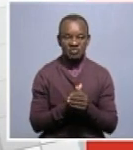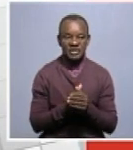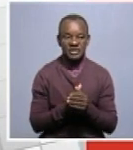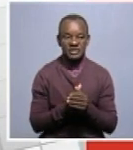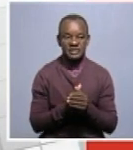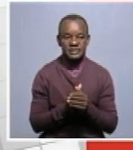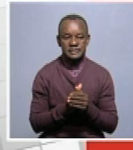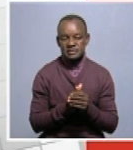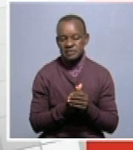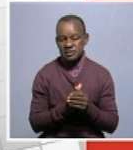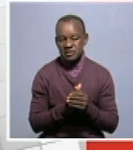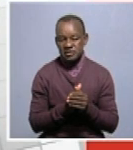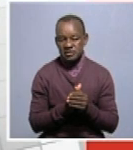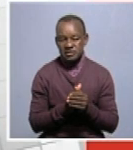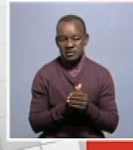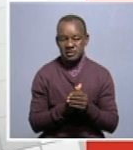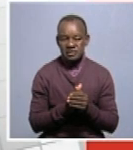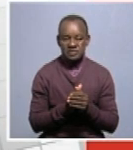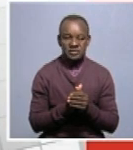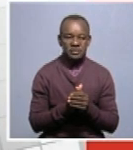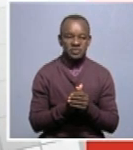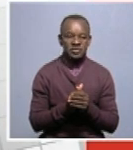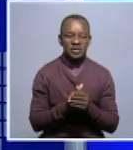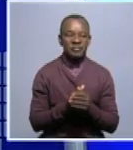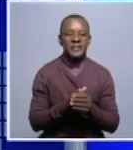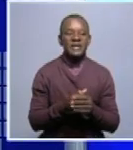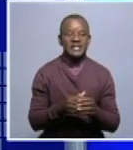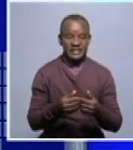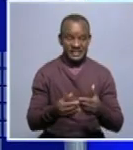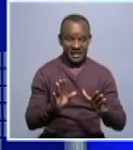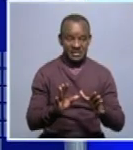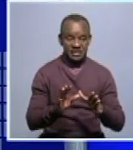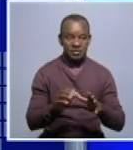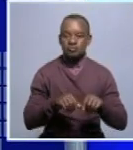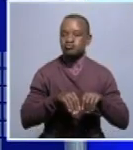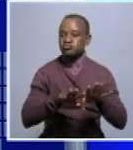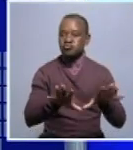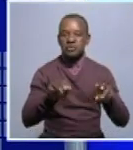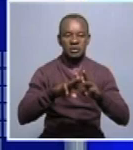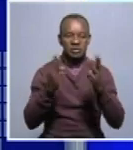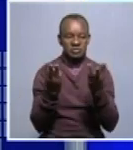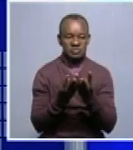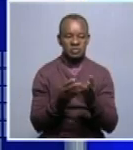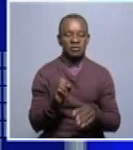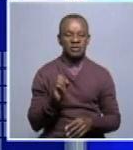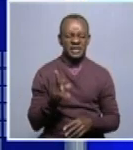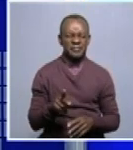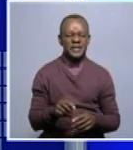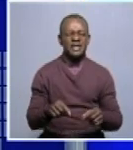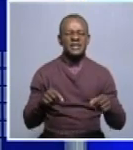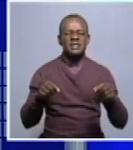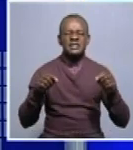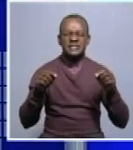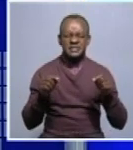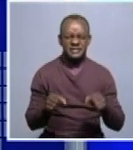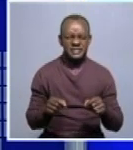a serious issue now globally. Doctor, some people are probably wondering, well, what impact do